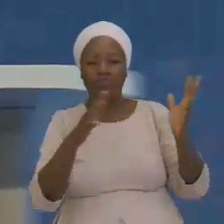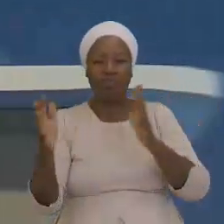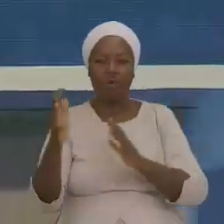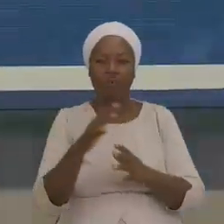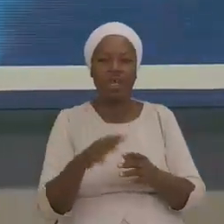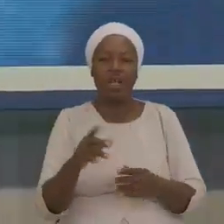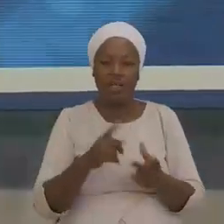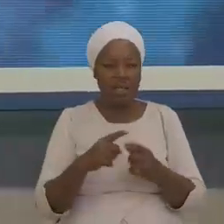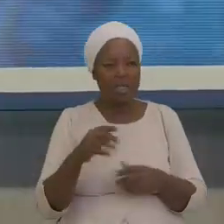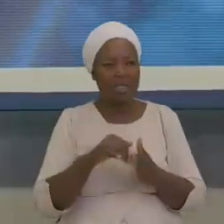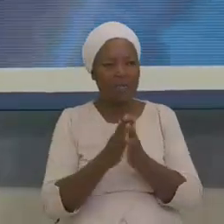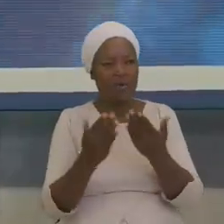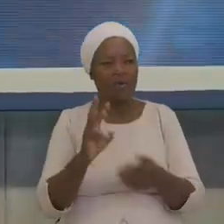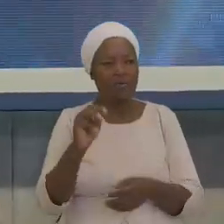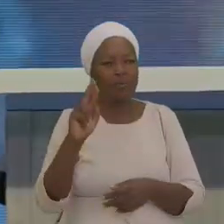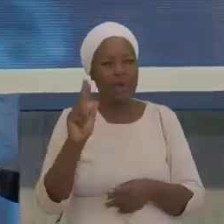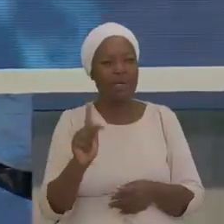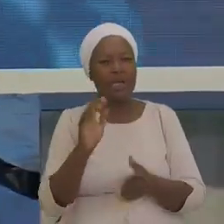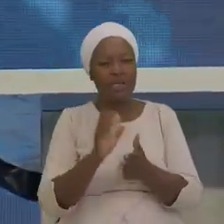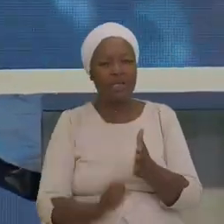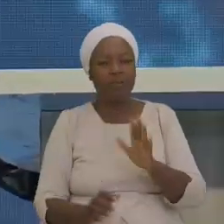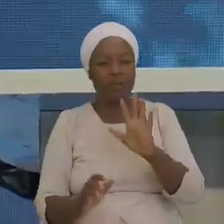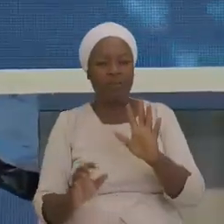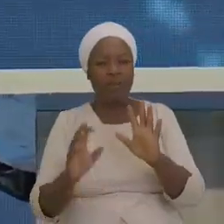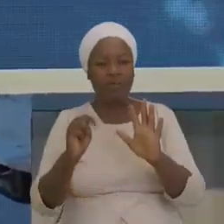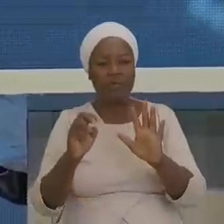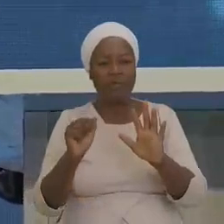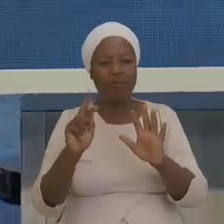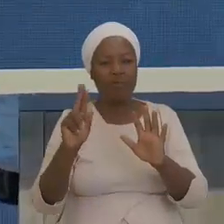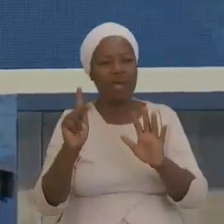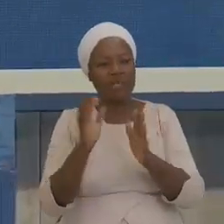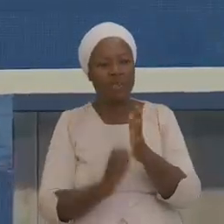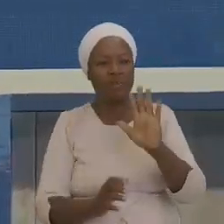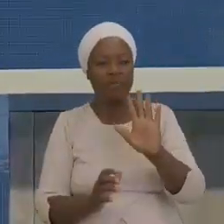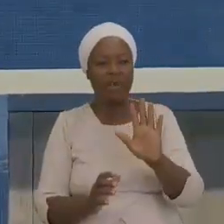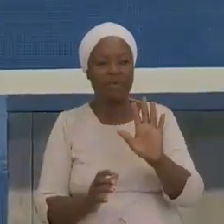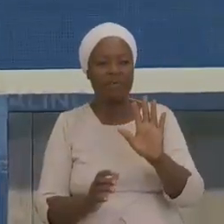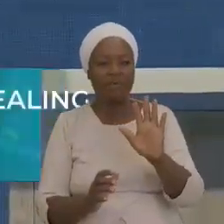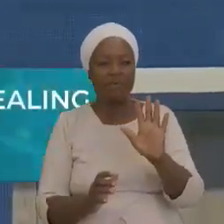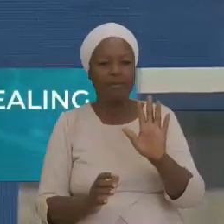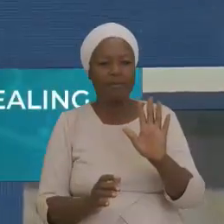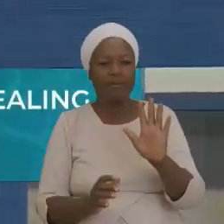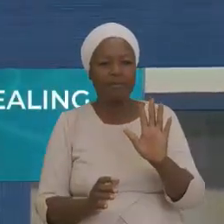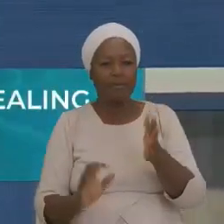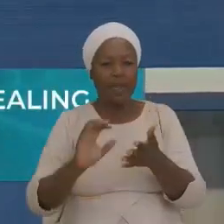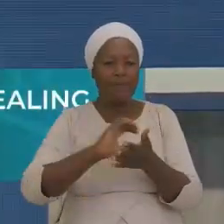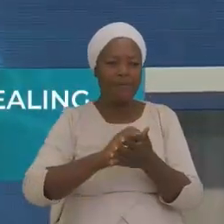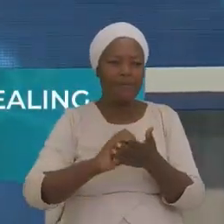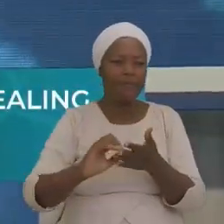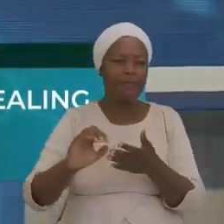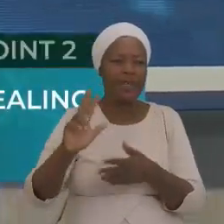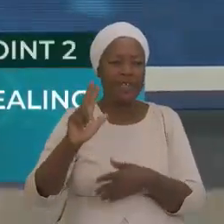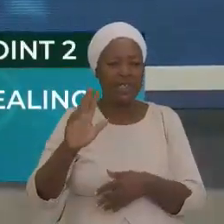Look at Mark chapter 5. Mark chapter 5. We're looking at verse